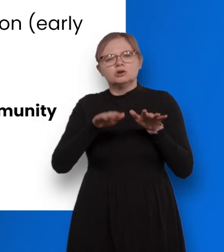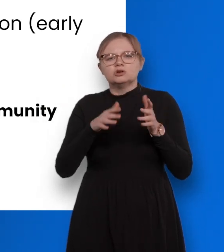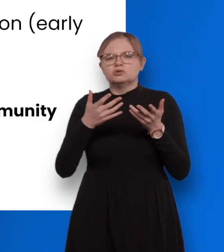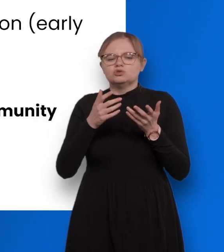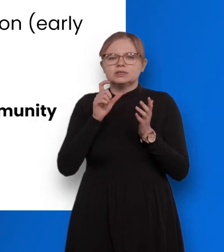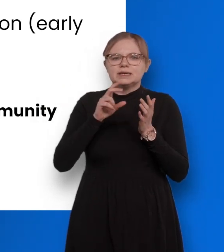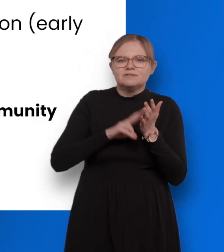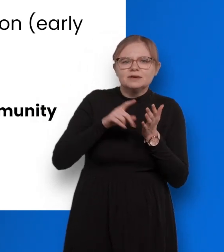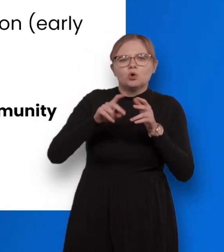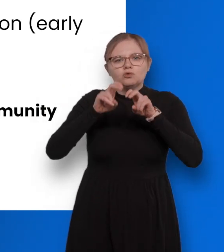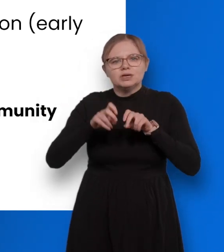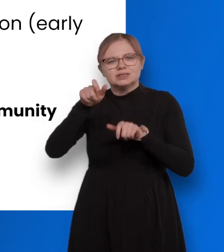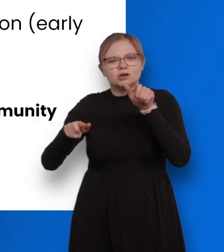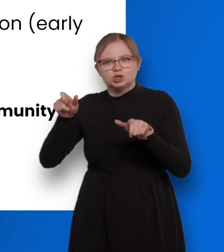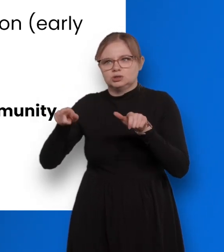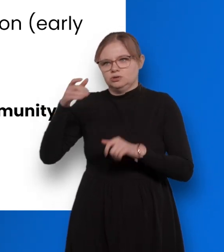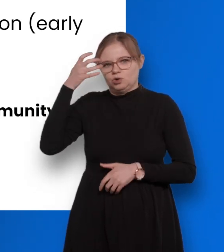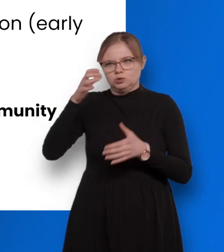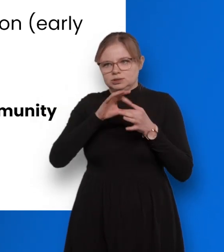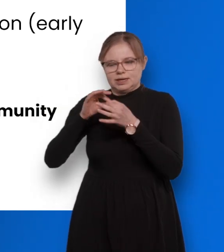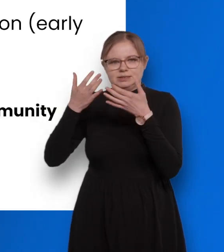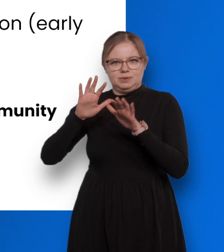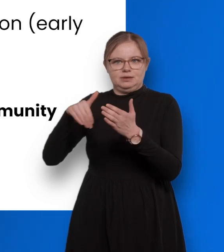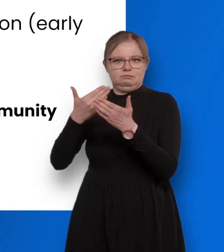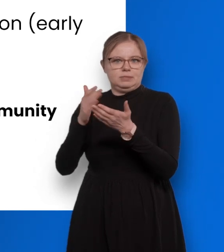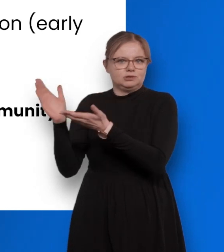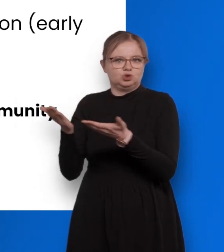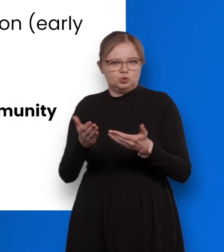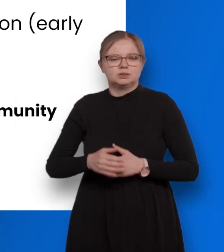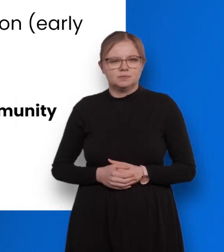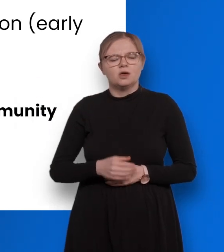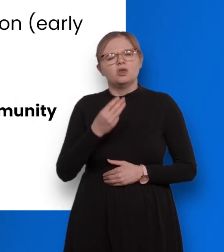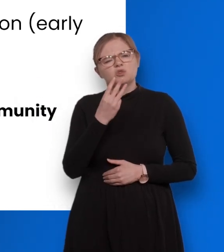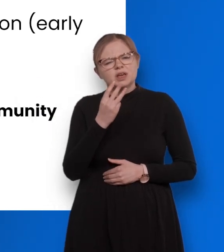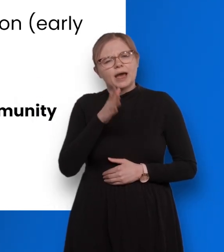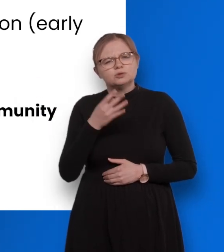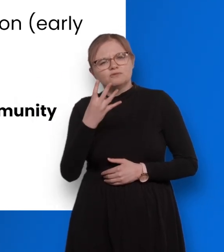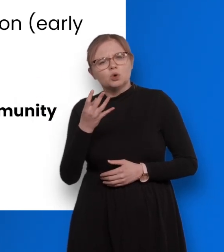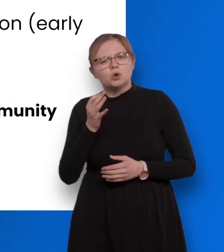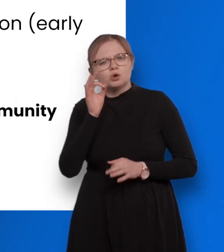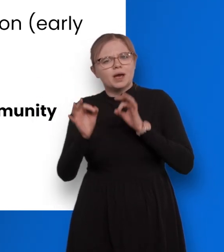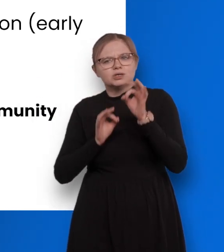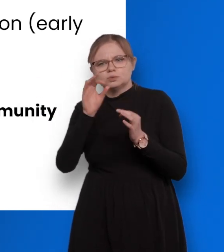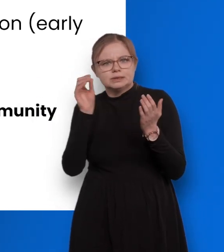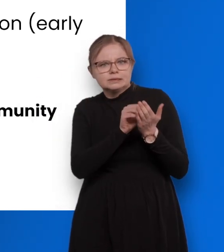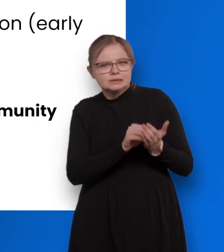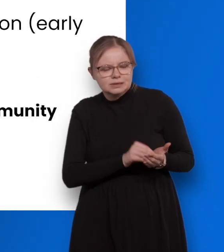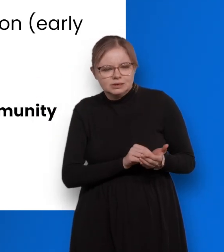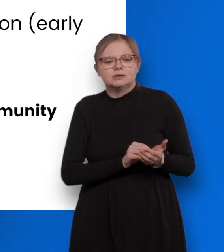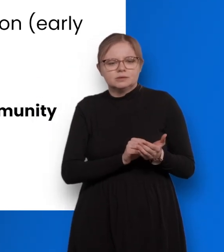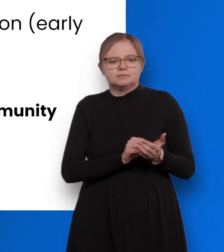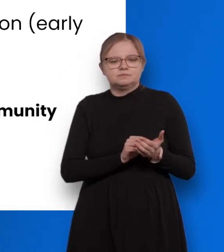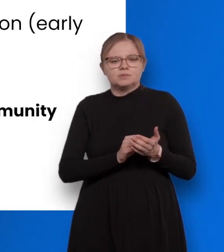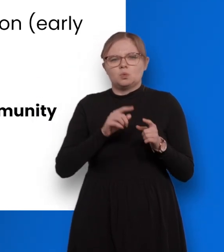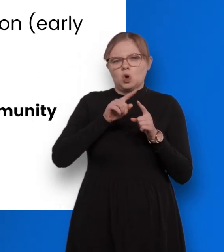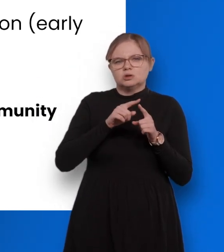or introduced by the Royal Society. We adopted 3 of the 4 questions that were used: the generation of new knowledge, the contribution to